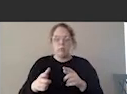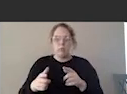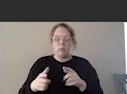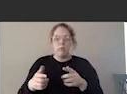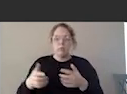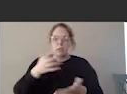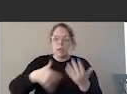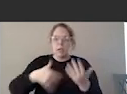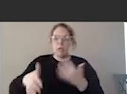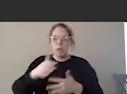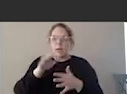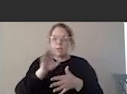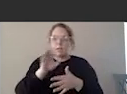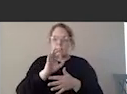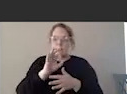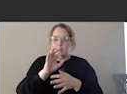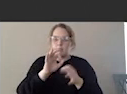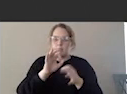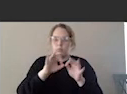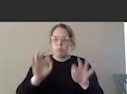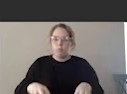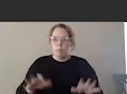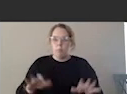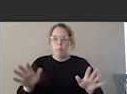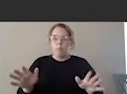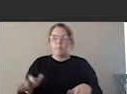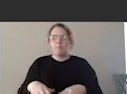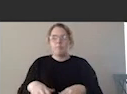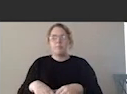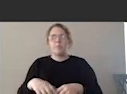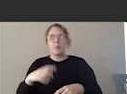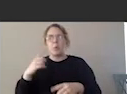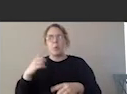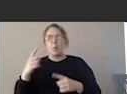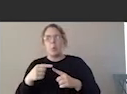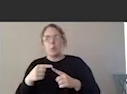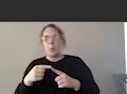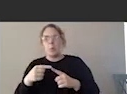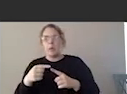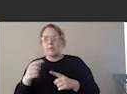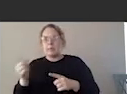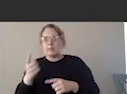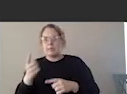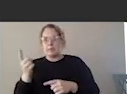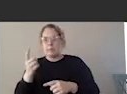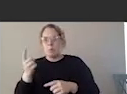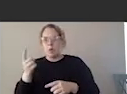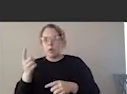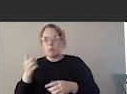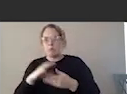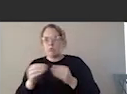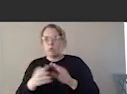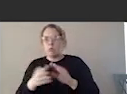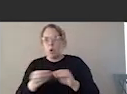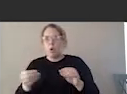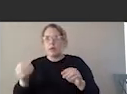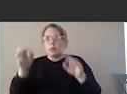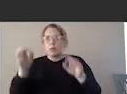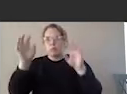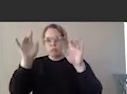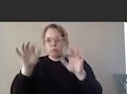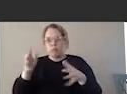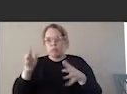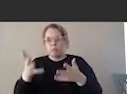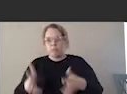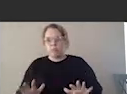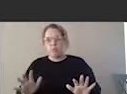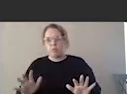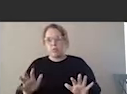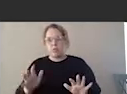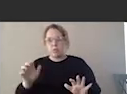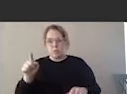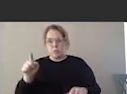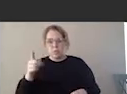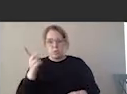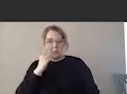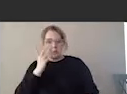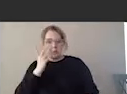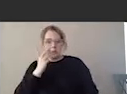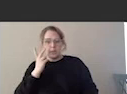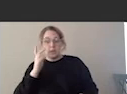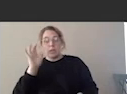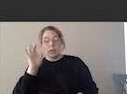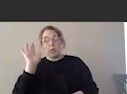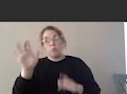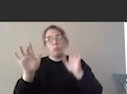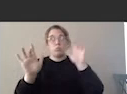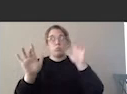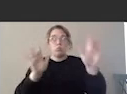can you actually see, once someone goes through your story, do you see like a spreadsheet of what their answers were and where they clicked?